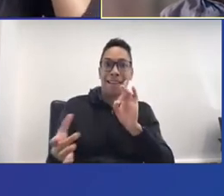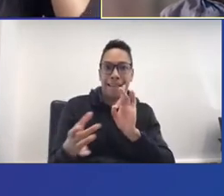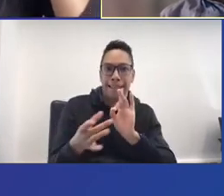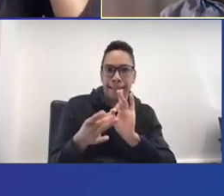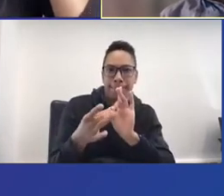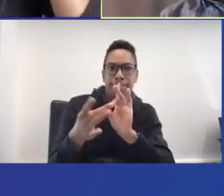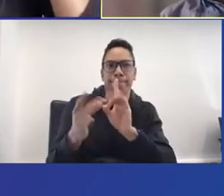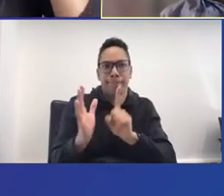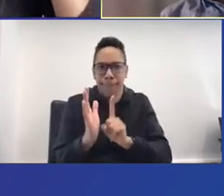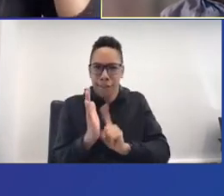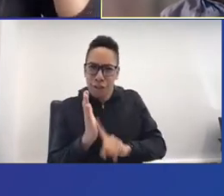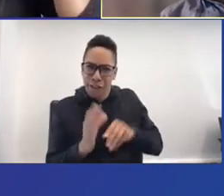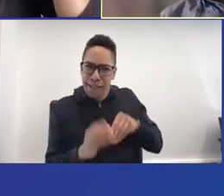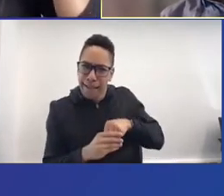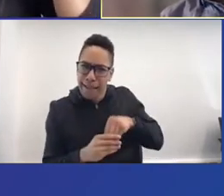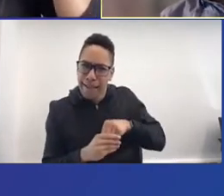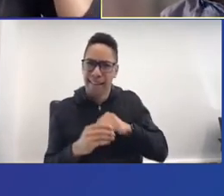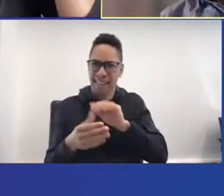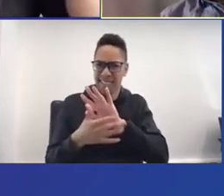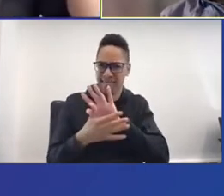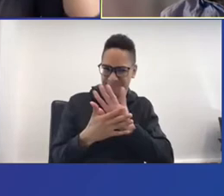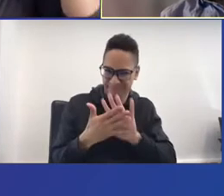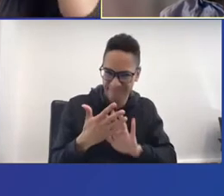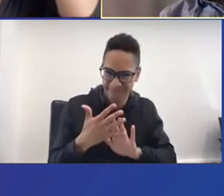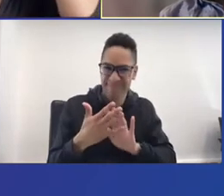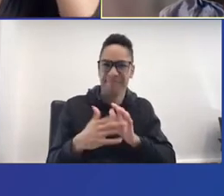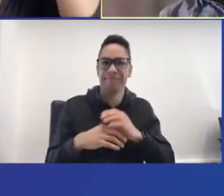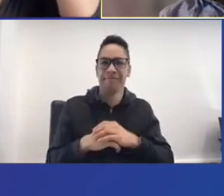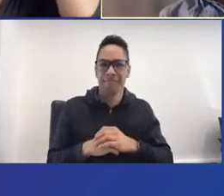and checking in and all that stuff. But